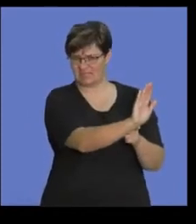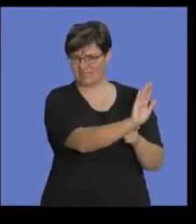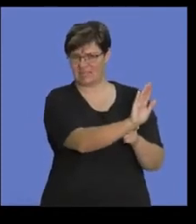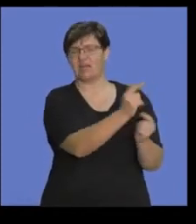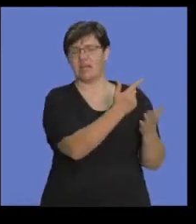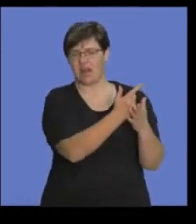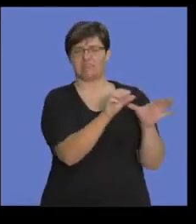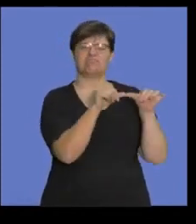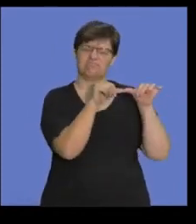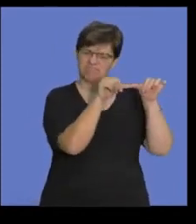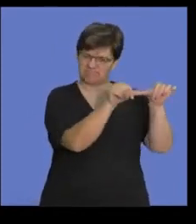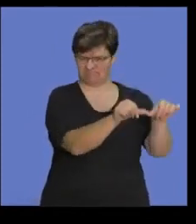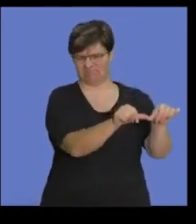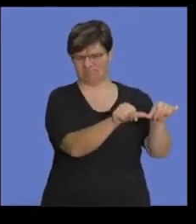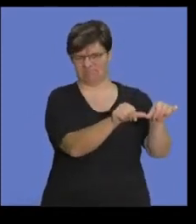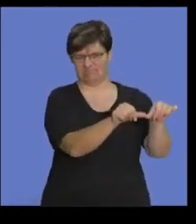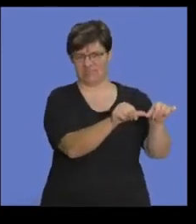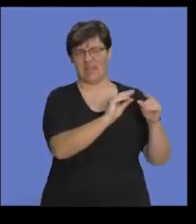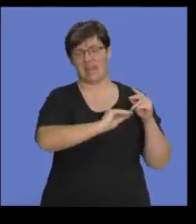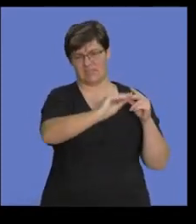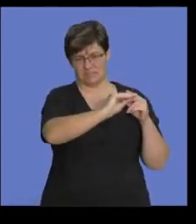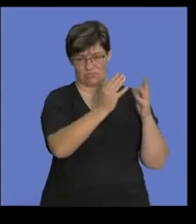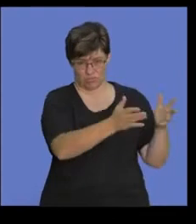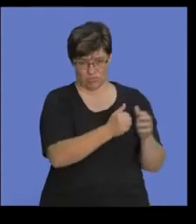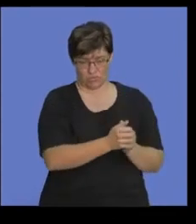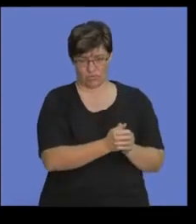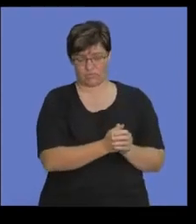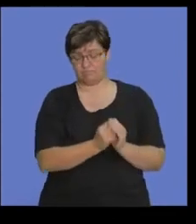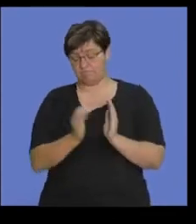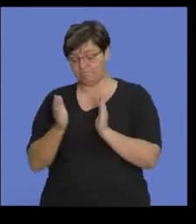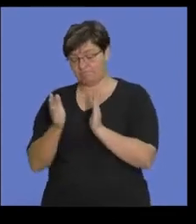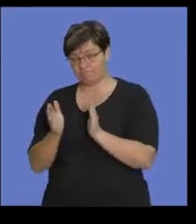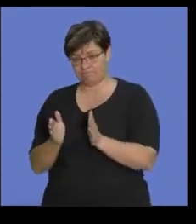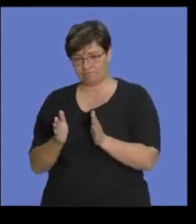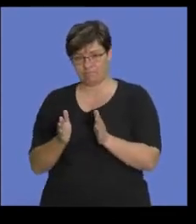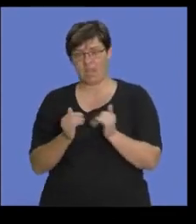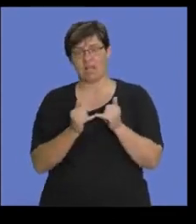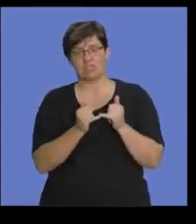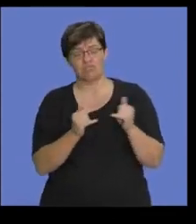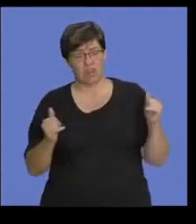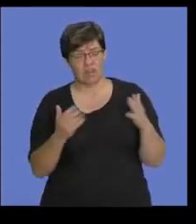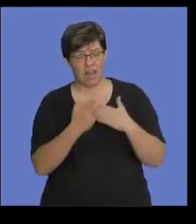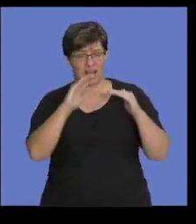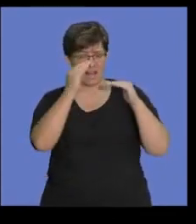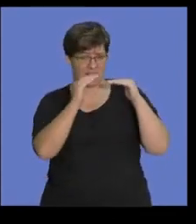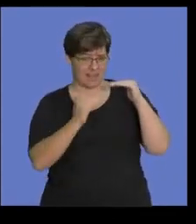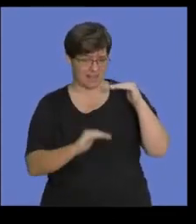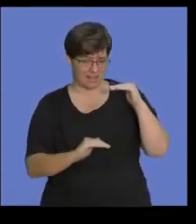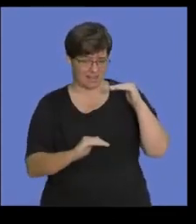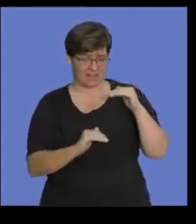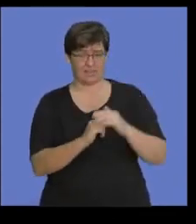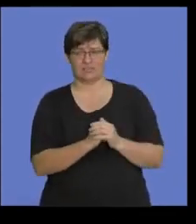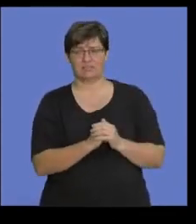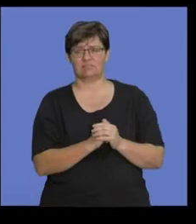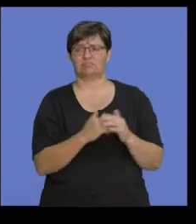that is constant in your investment. And we've looked at straight line depreciation or decay,